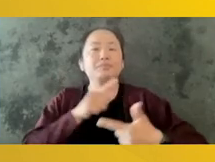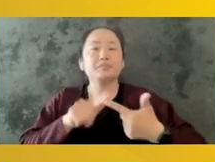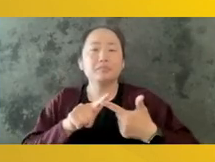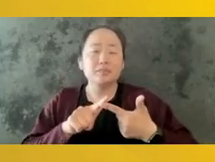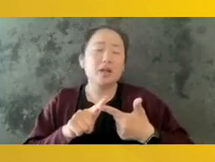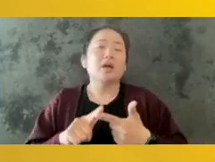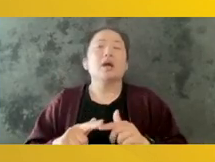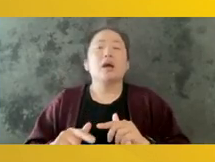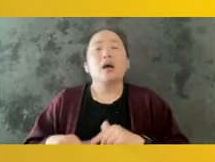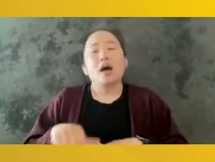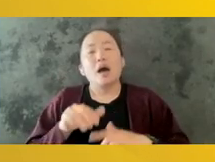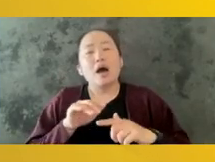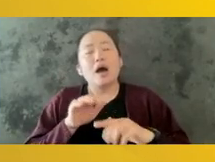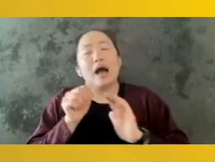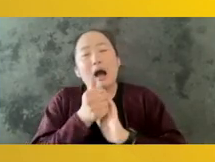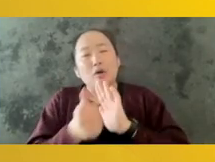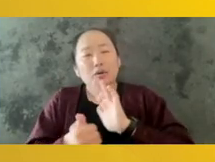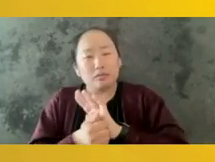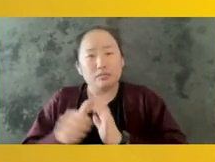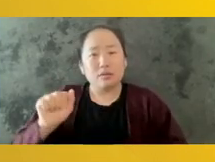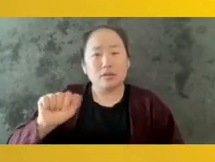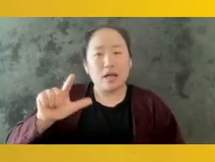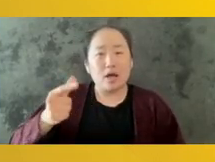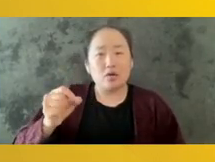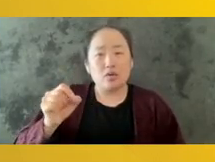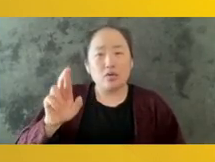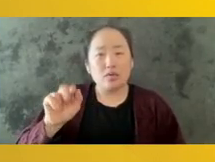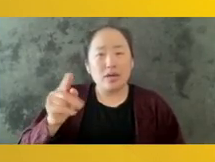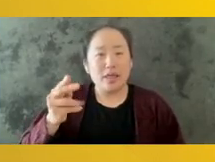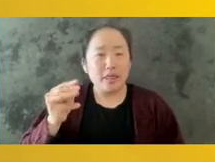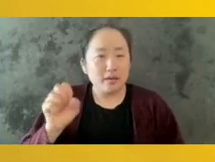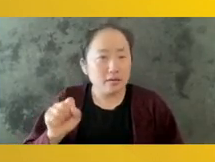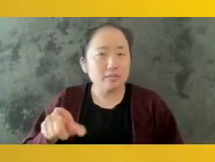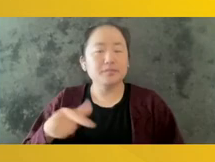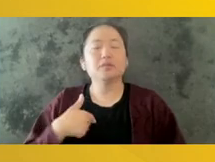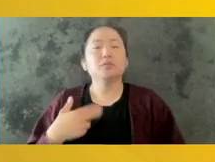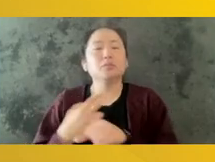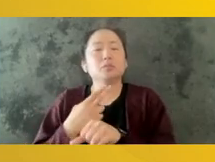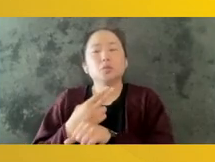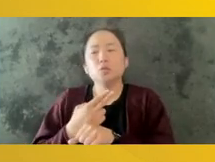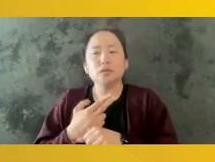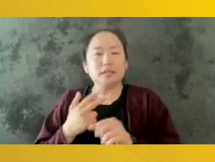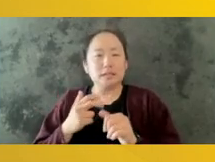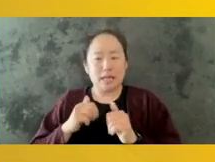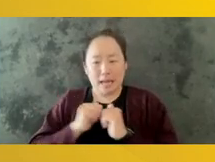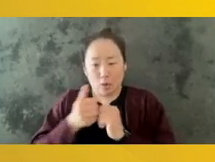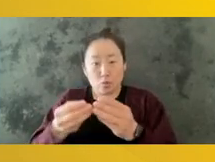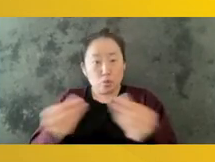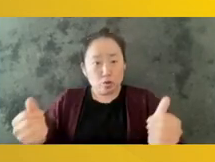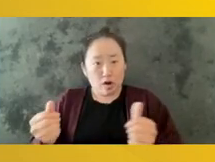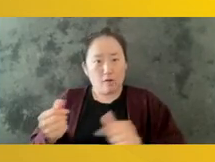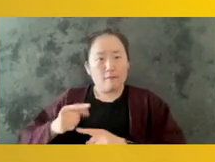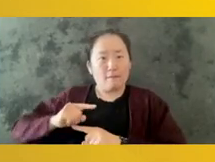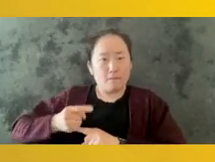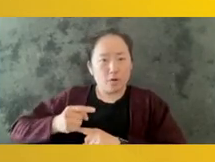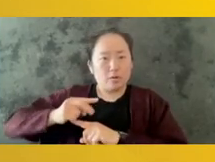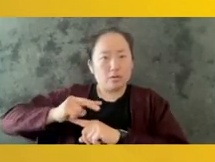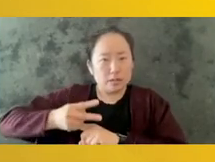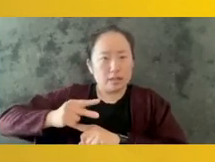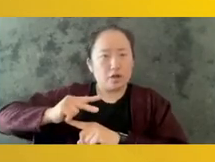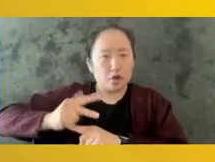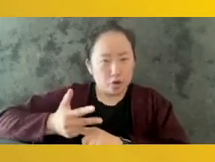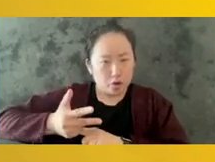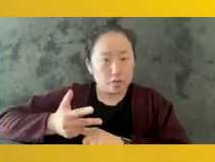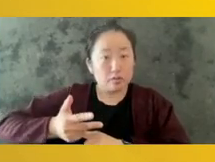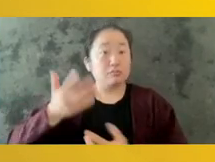a sequence of steps to solve a problem. So this could be a sequence of steps that a computer is following to solve a